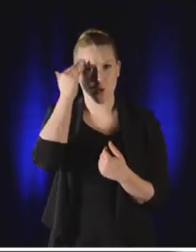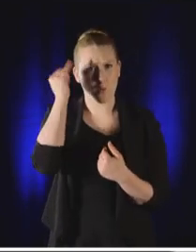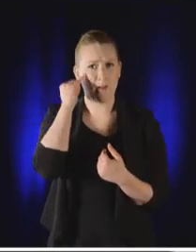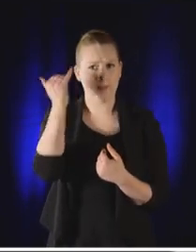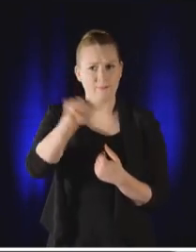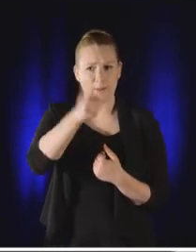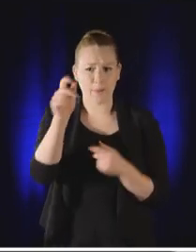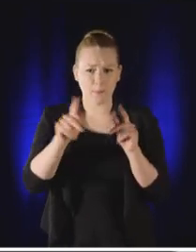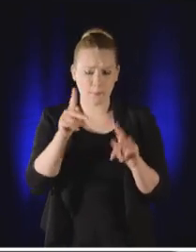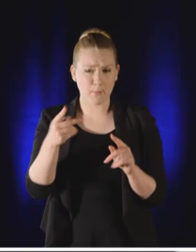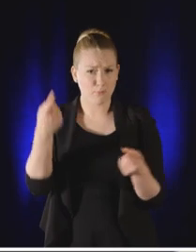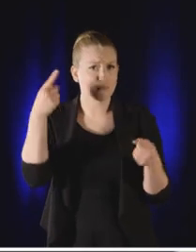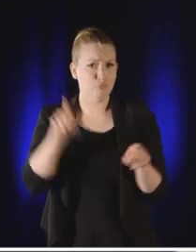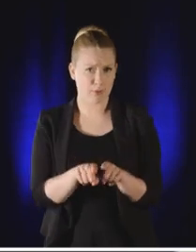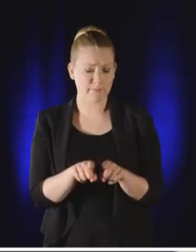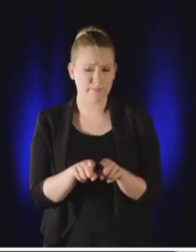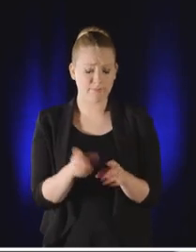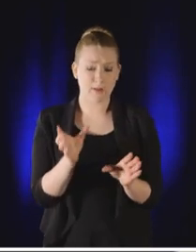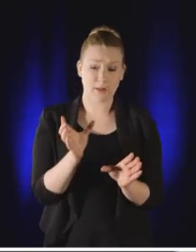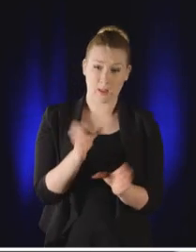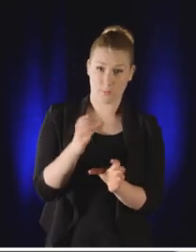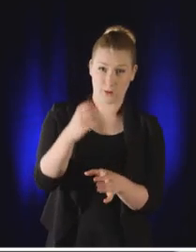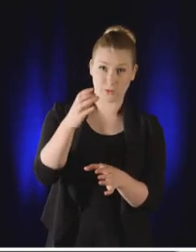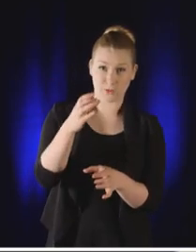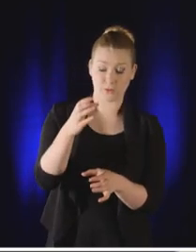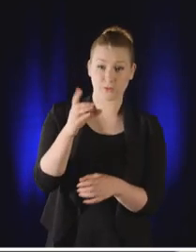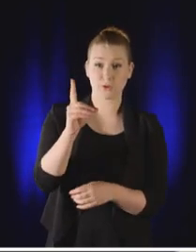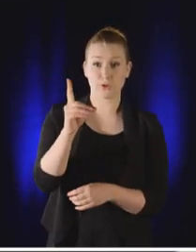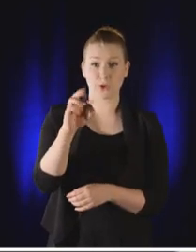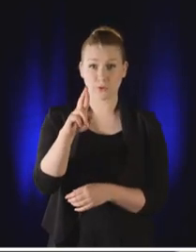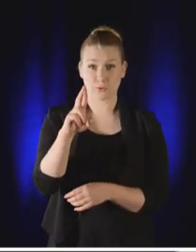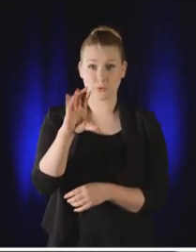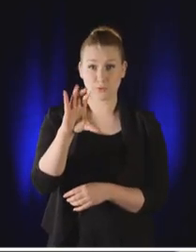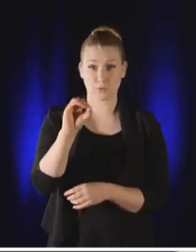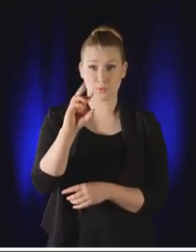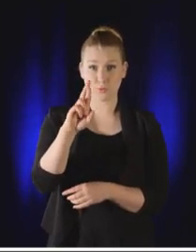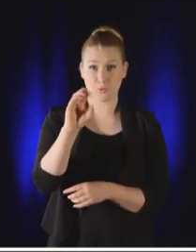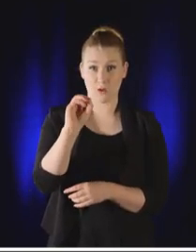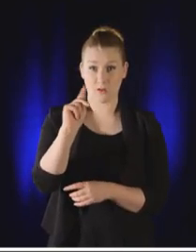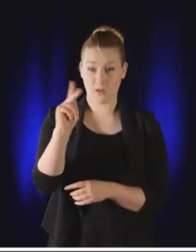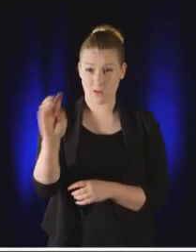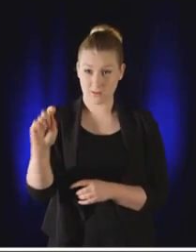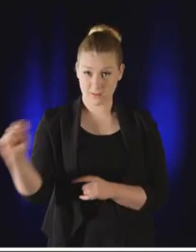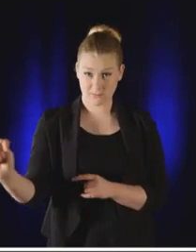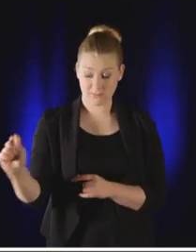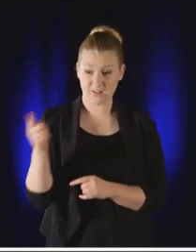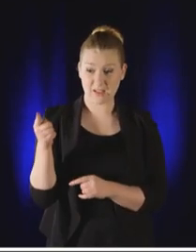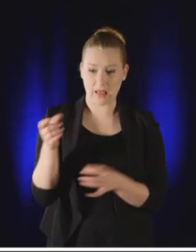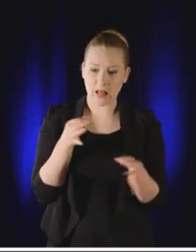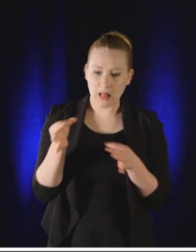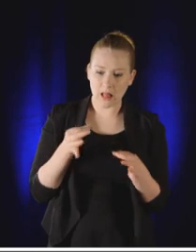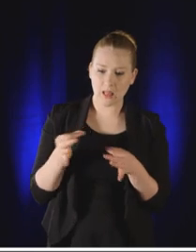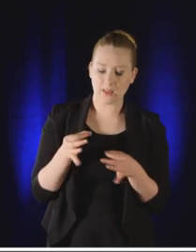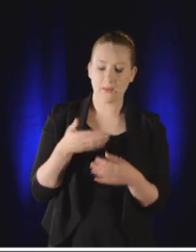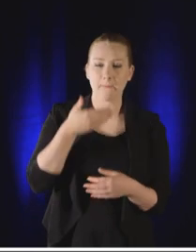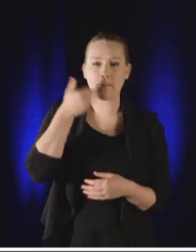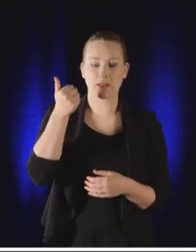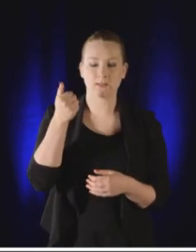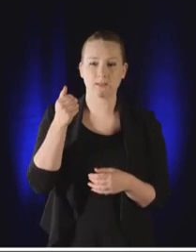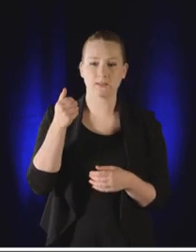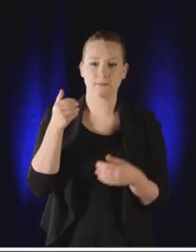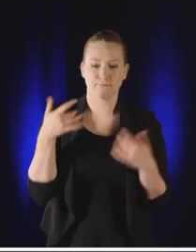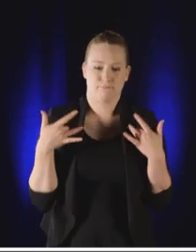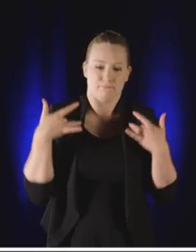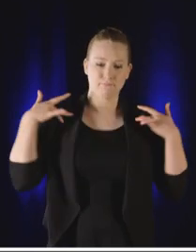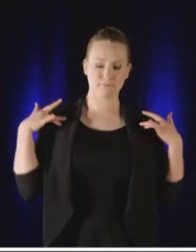to chiropractor Dr. Crockett. He explained to me what the best sitting position for our backs was. And then he also told me that these